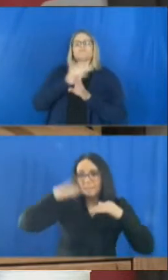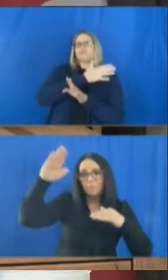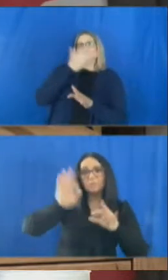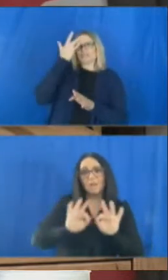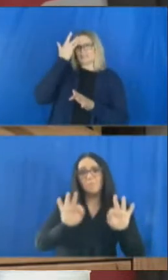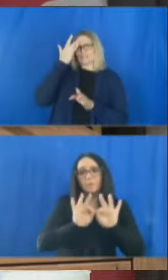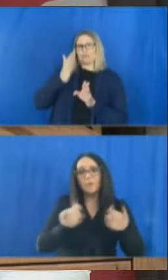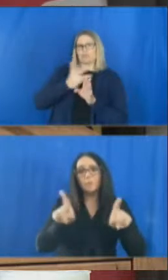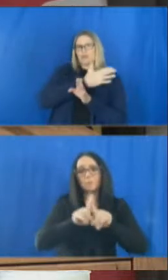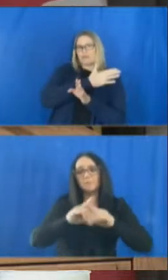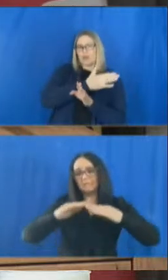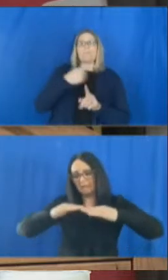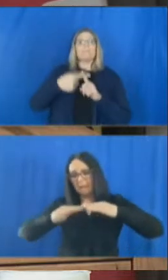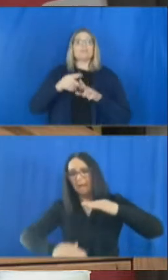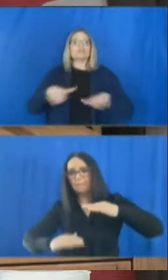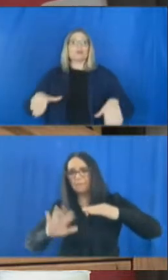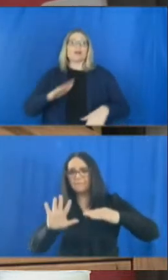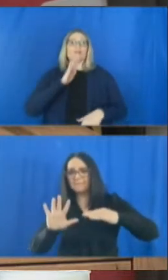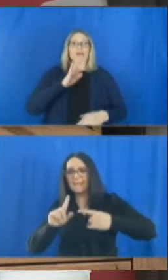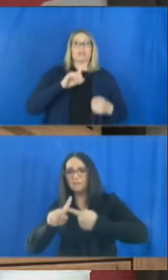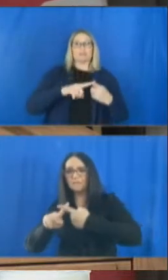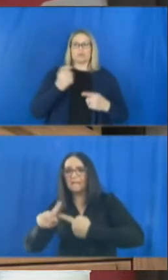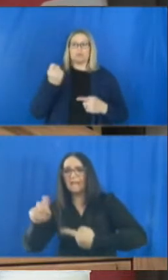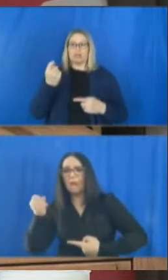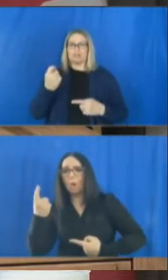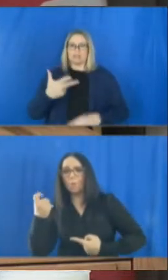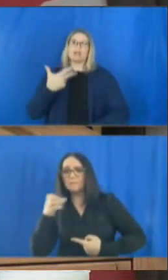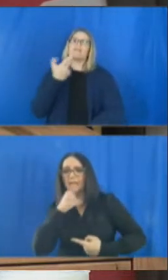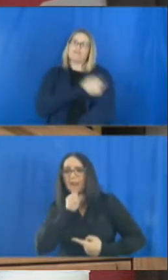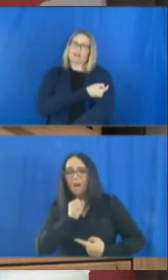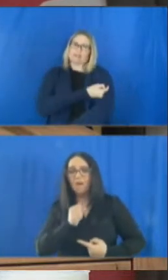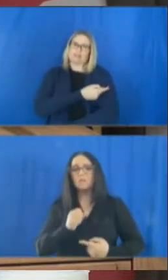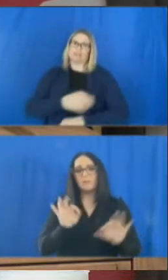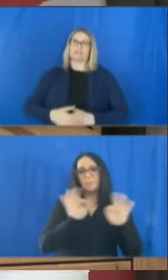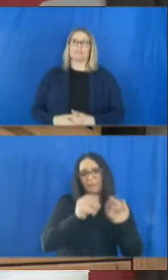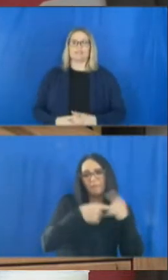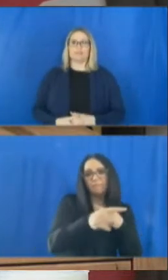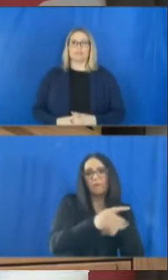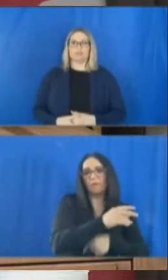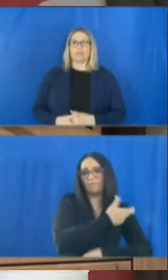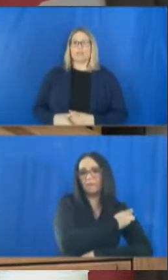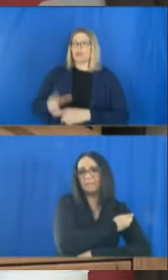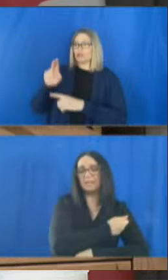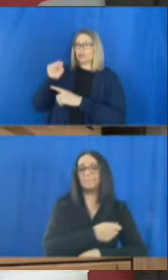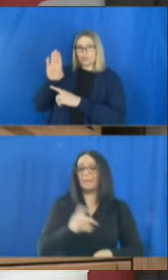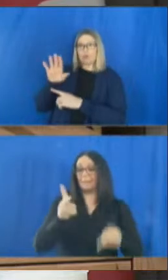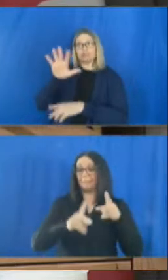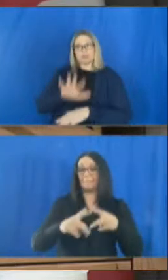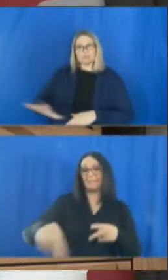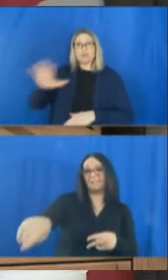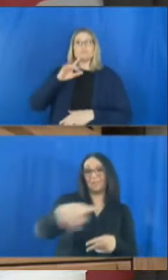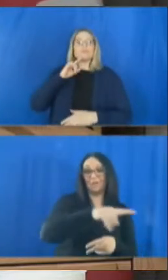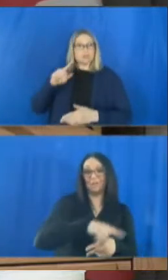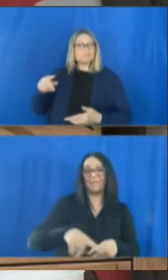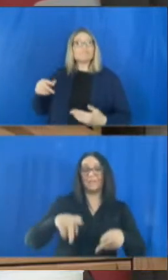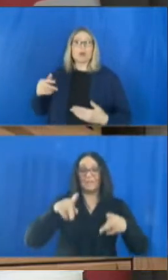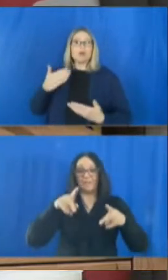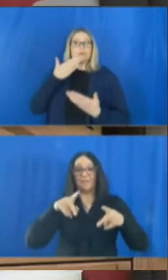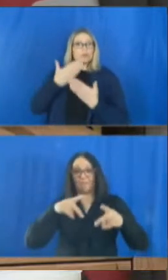booster doses since January 10th. Today, 41.3% of eligible New Brunswickers have received a